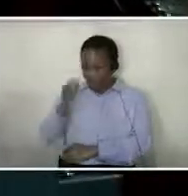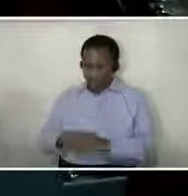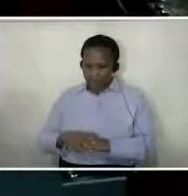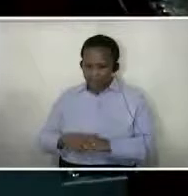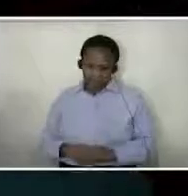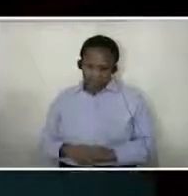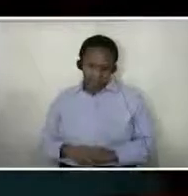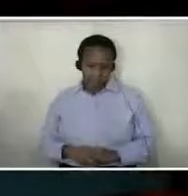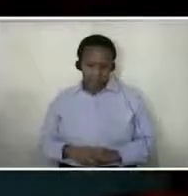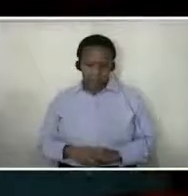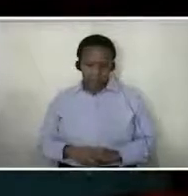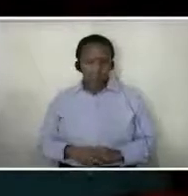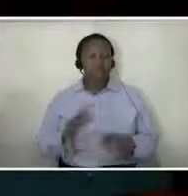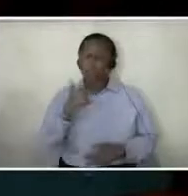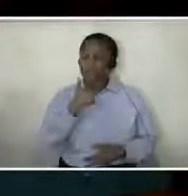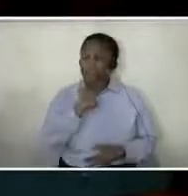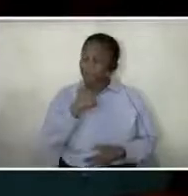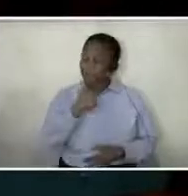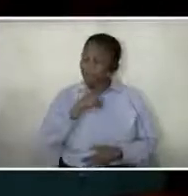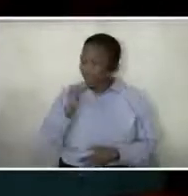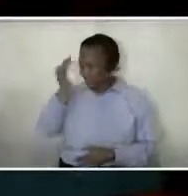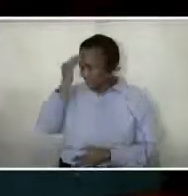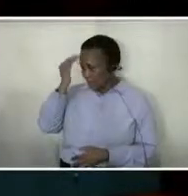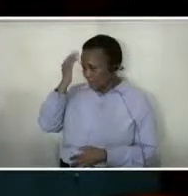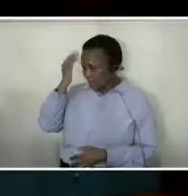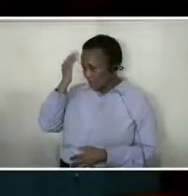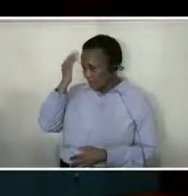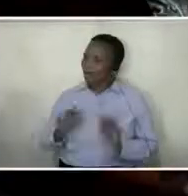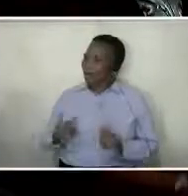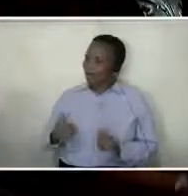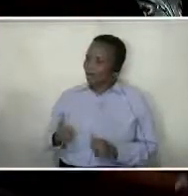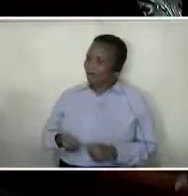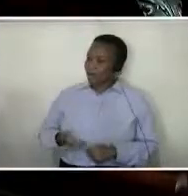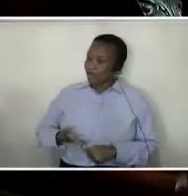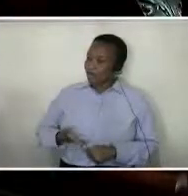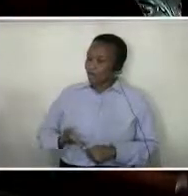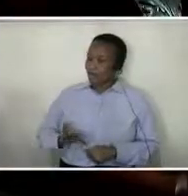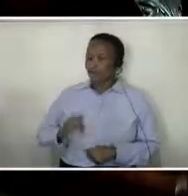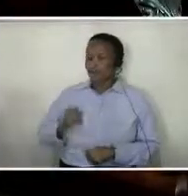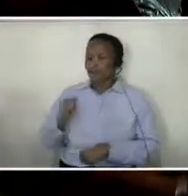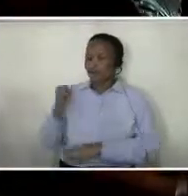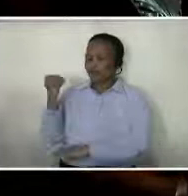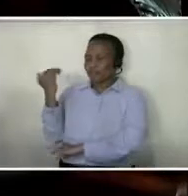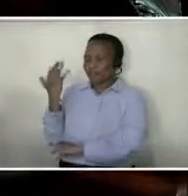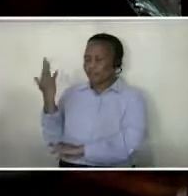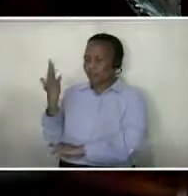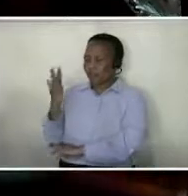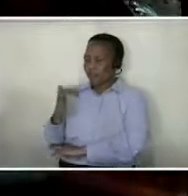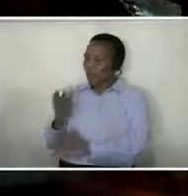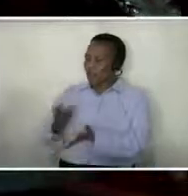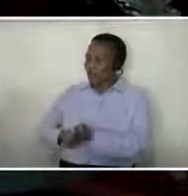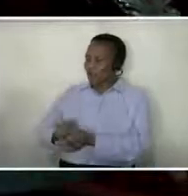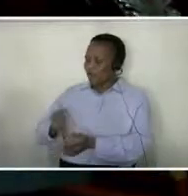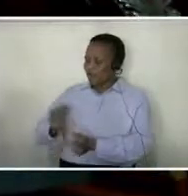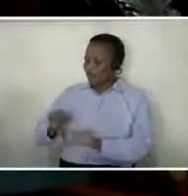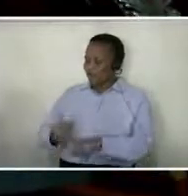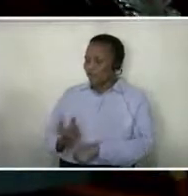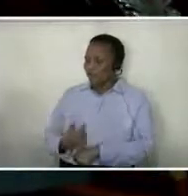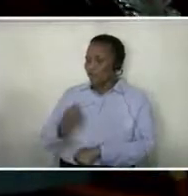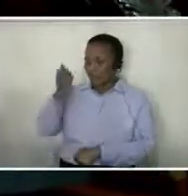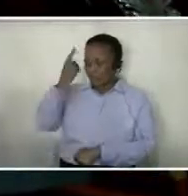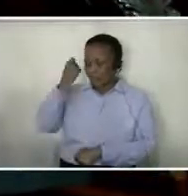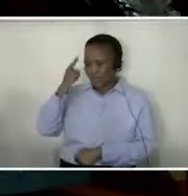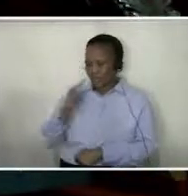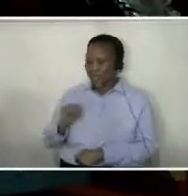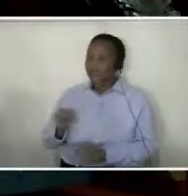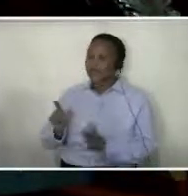I know that you are all saying Nagoge speaker, just for the record. I understand that the Legislature of KwaZulu-Natal gives